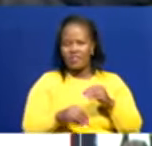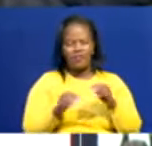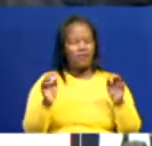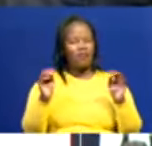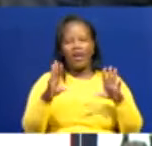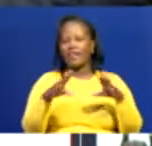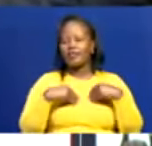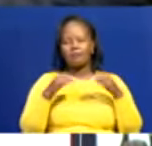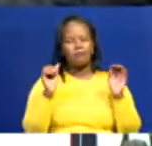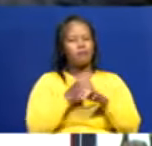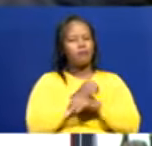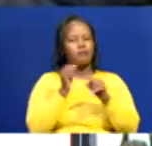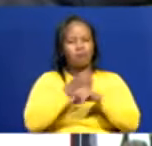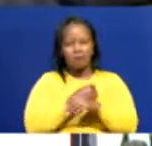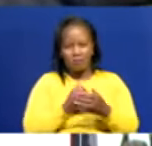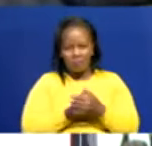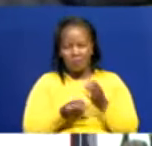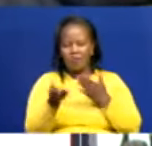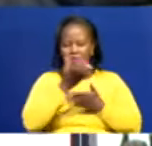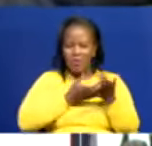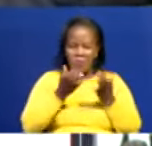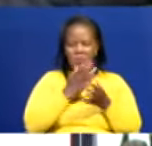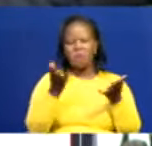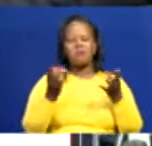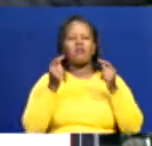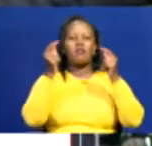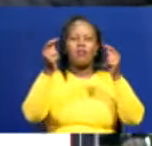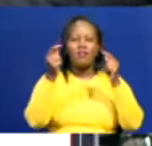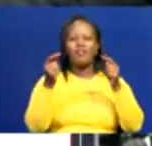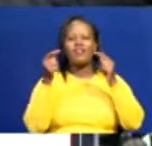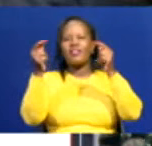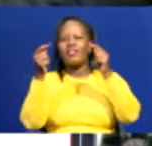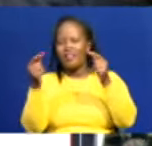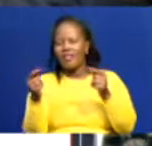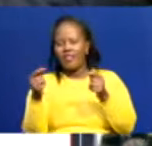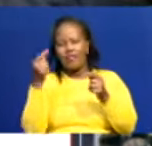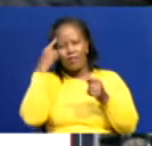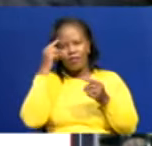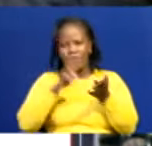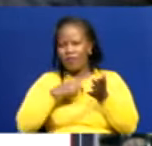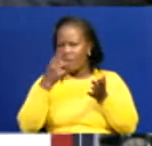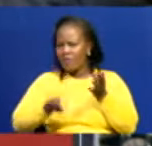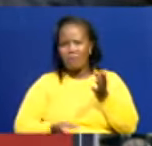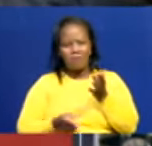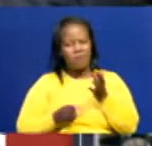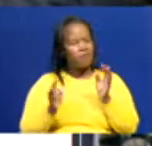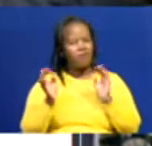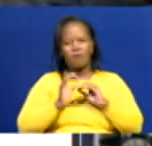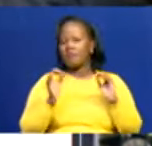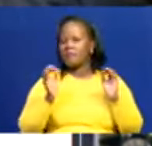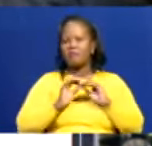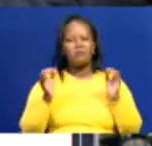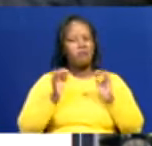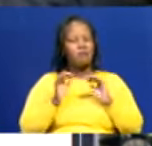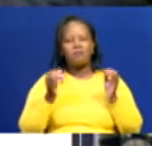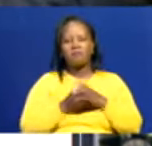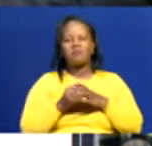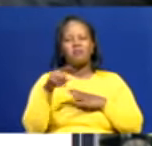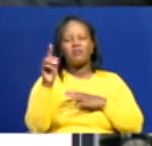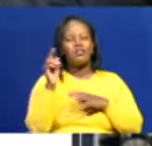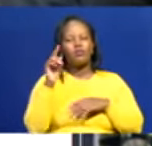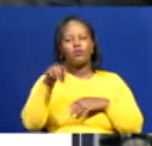tuharibu uchumi, tufanye maandamano kwa sababu hatukupata. Hiyo ni hadithi ya